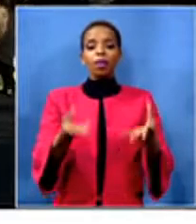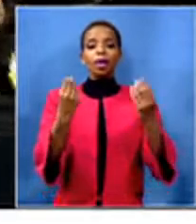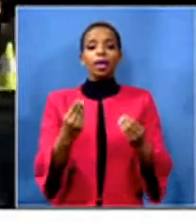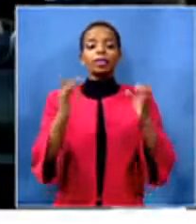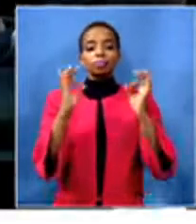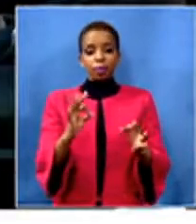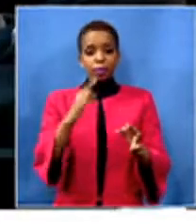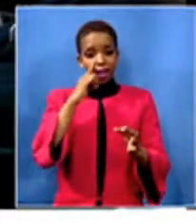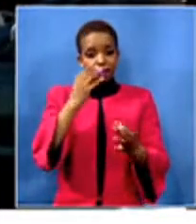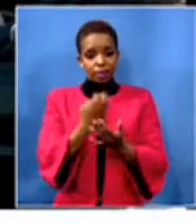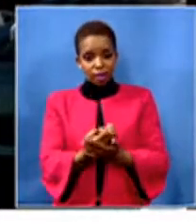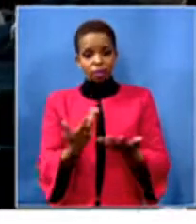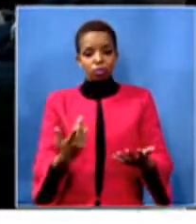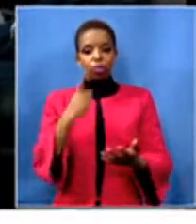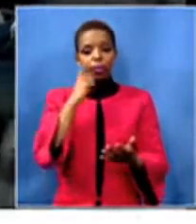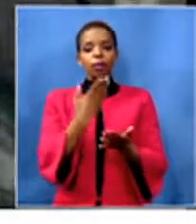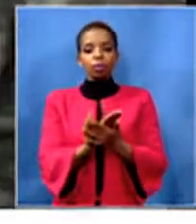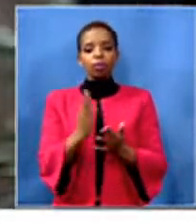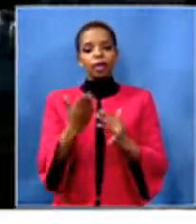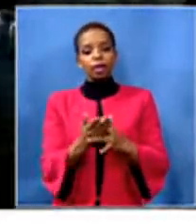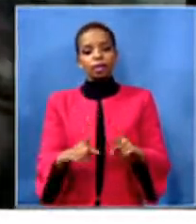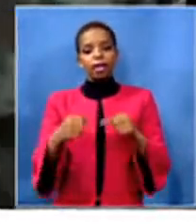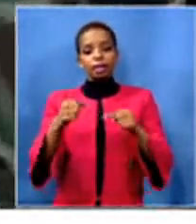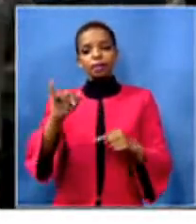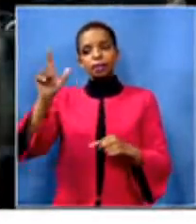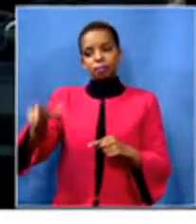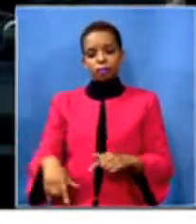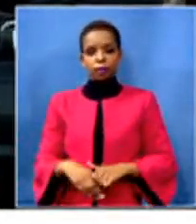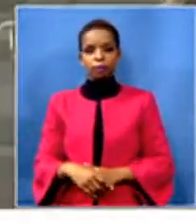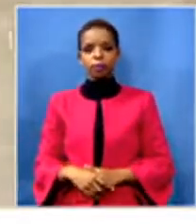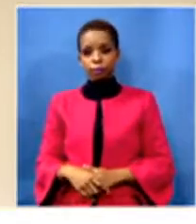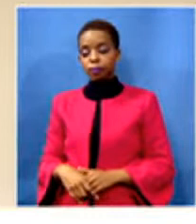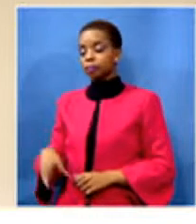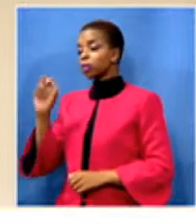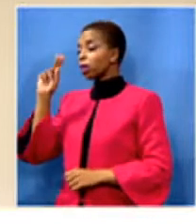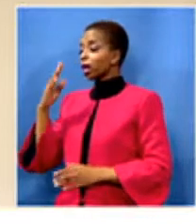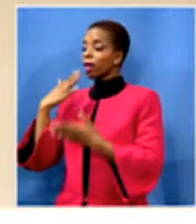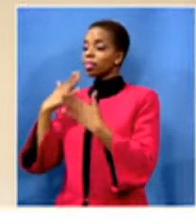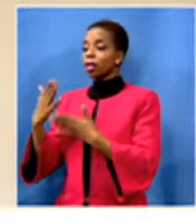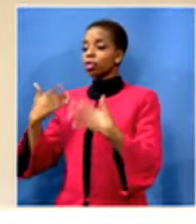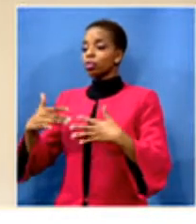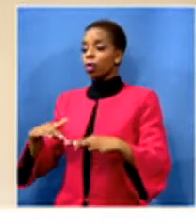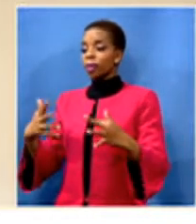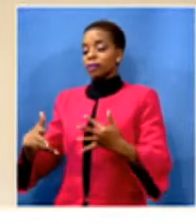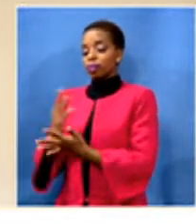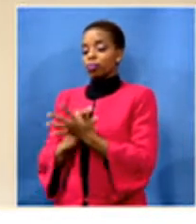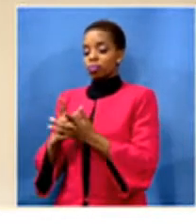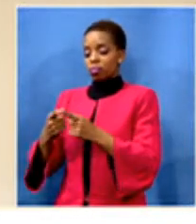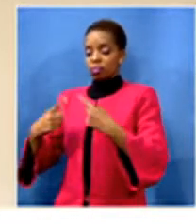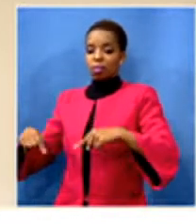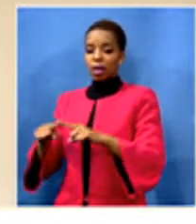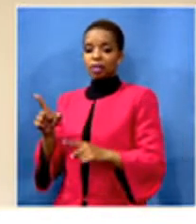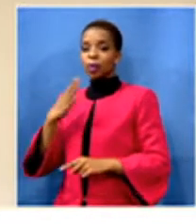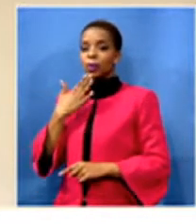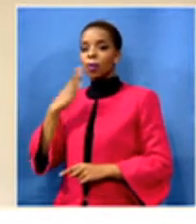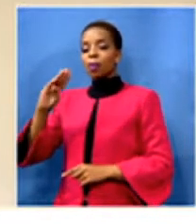to prove the case against the perpetrator. Okay, we'll leave it there then. Thanks so much for talking to us now. Major General Bafana Linda,